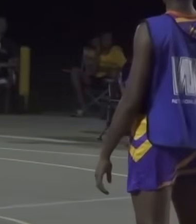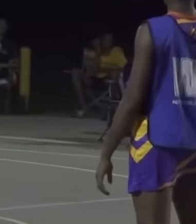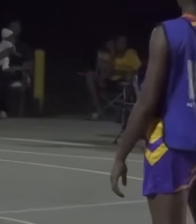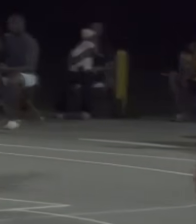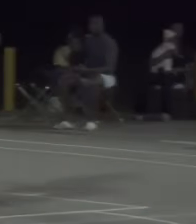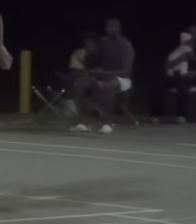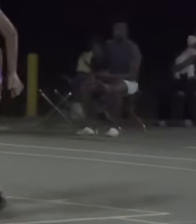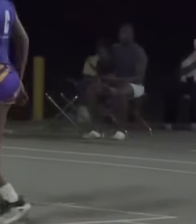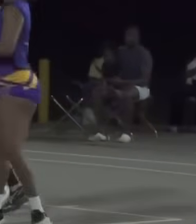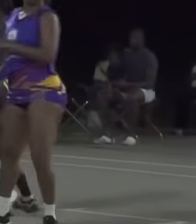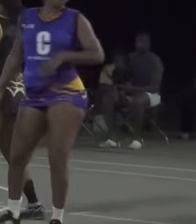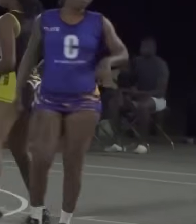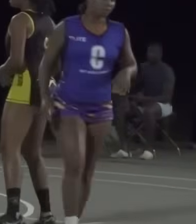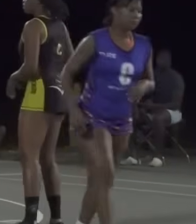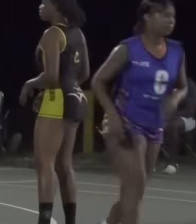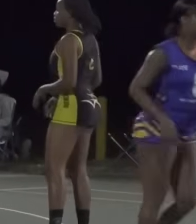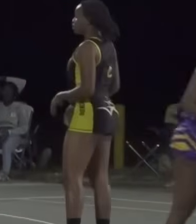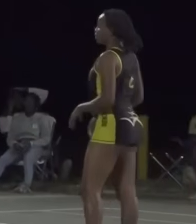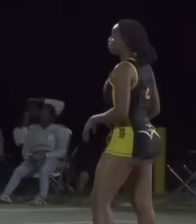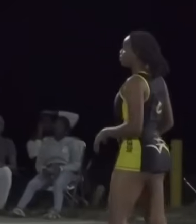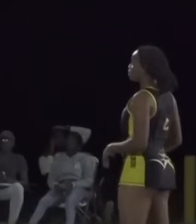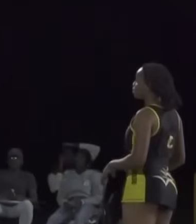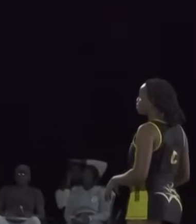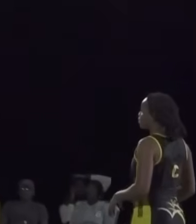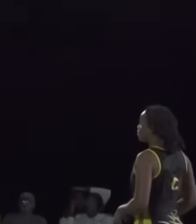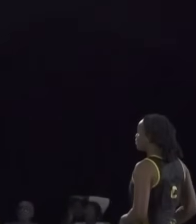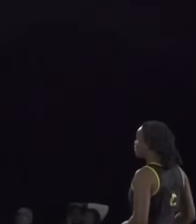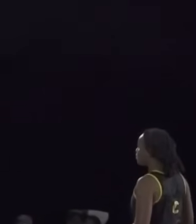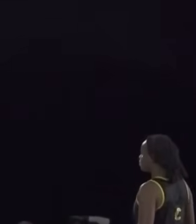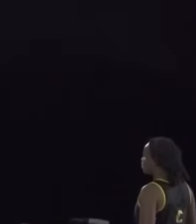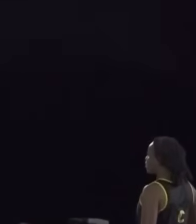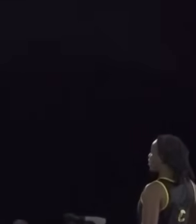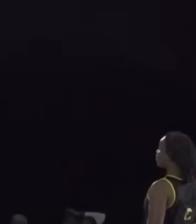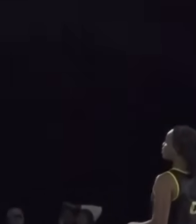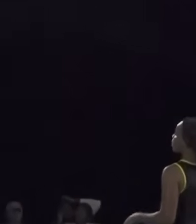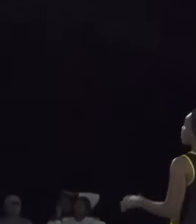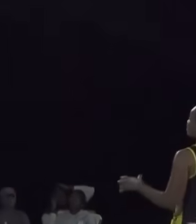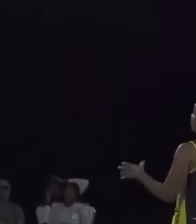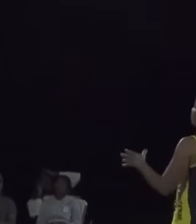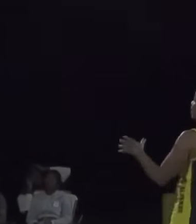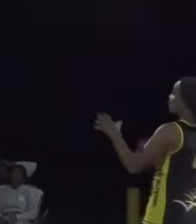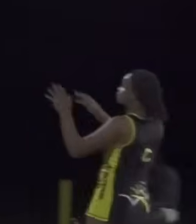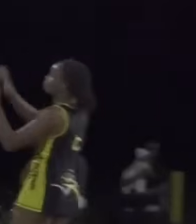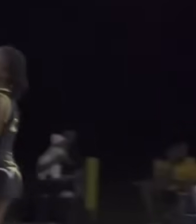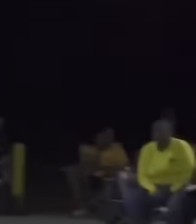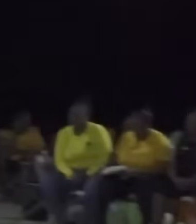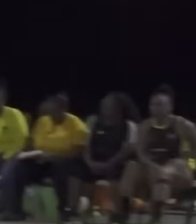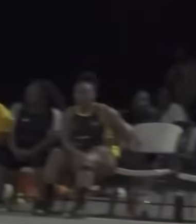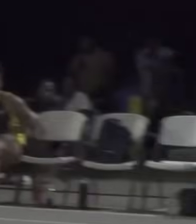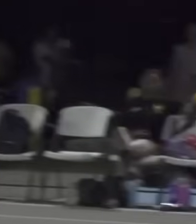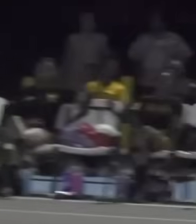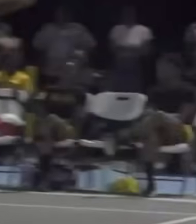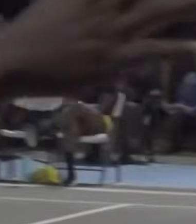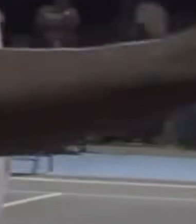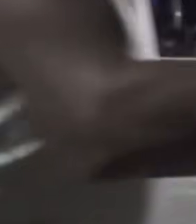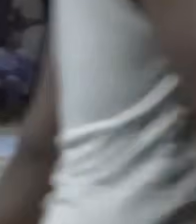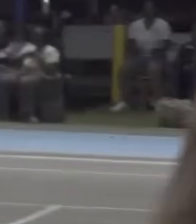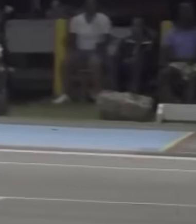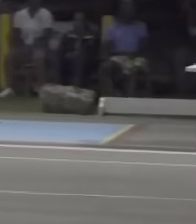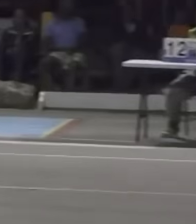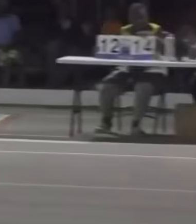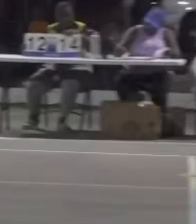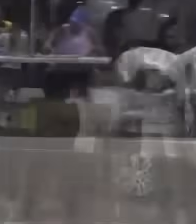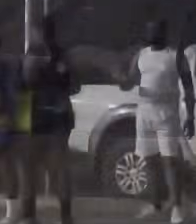middle, and then Agard with the finishing touch. Wow, she scored a whopping 43 from